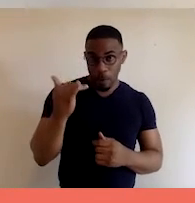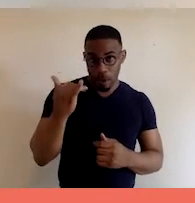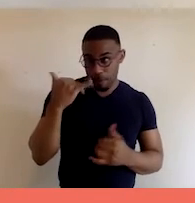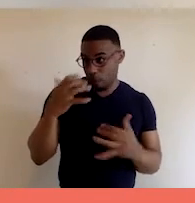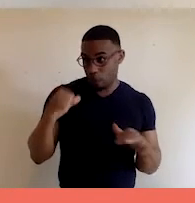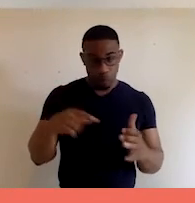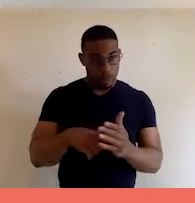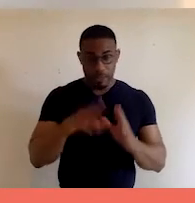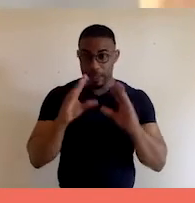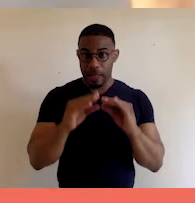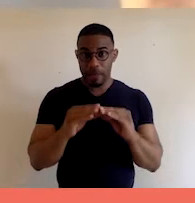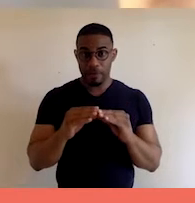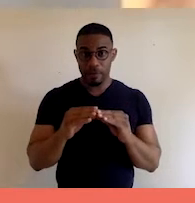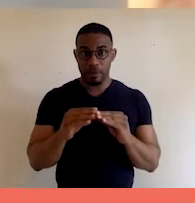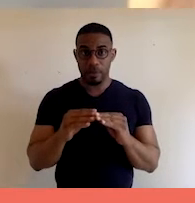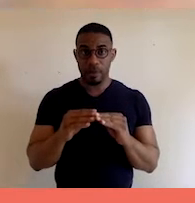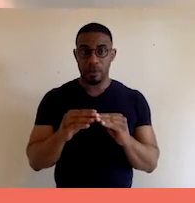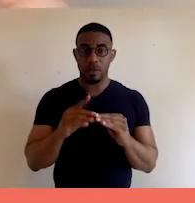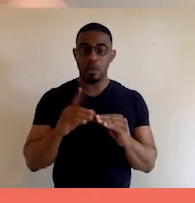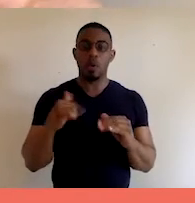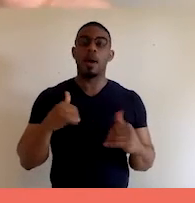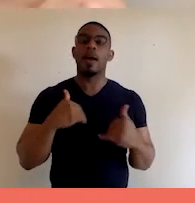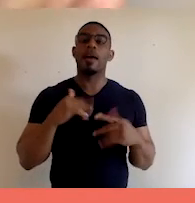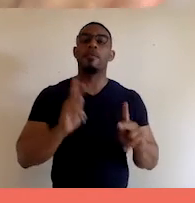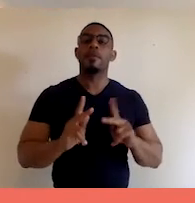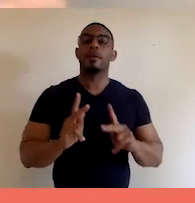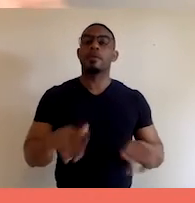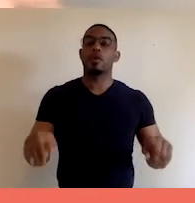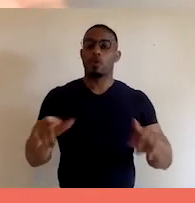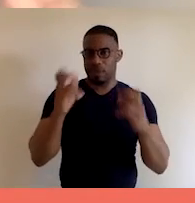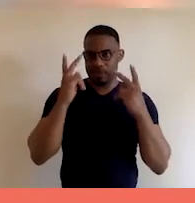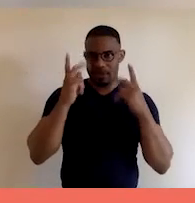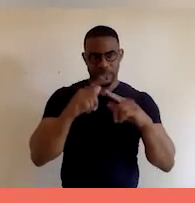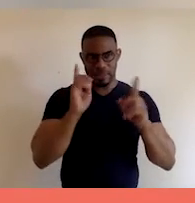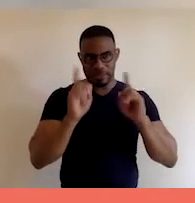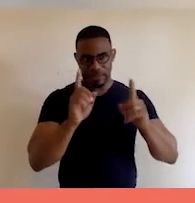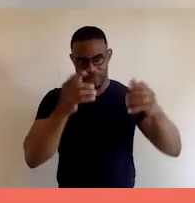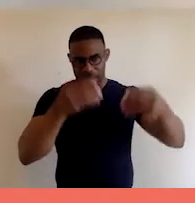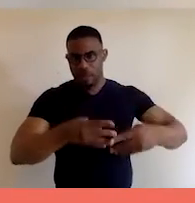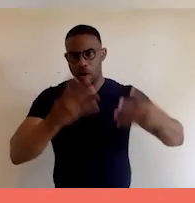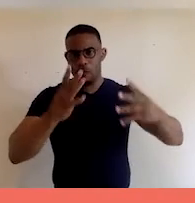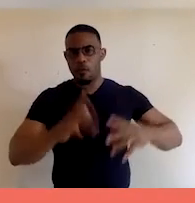do this conference was we have people, and you can see in the chat, we